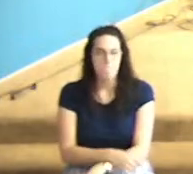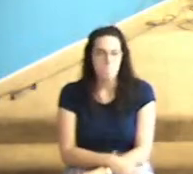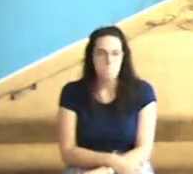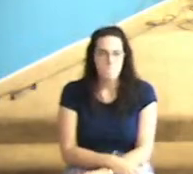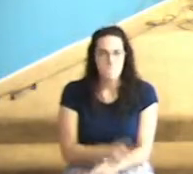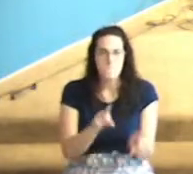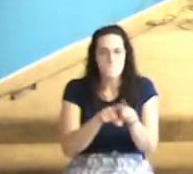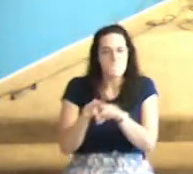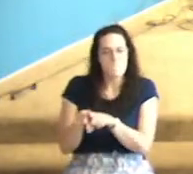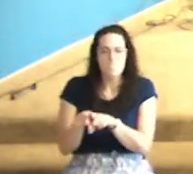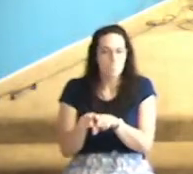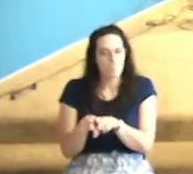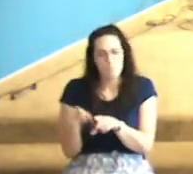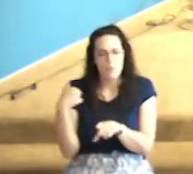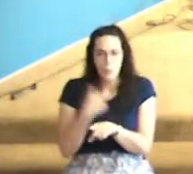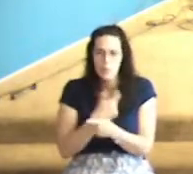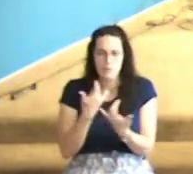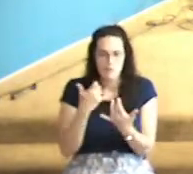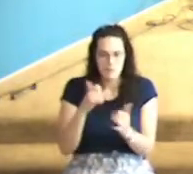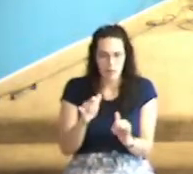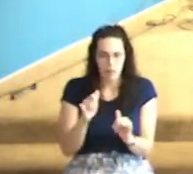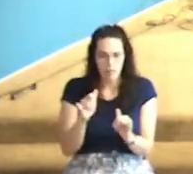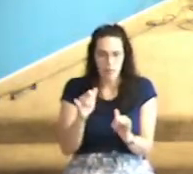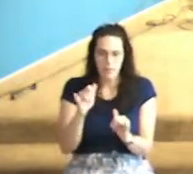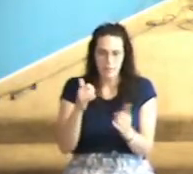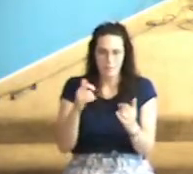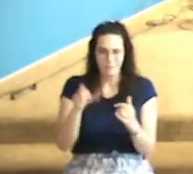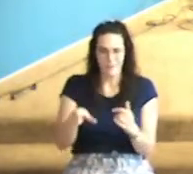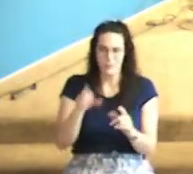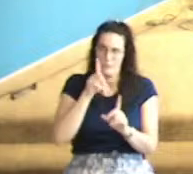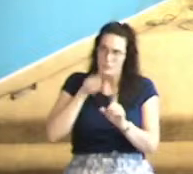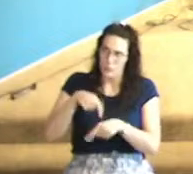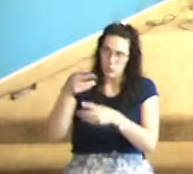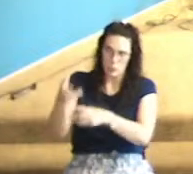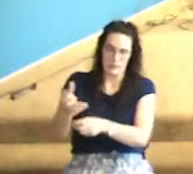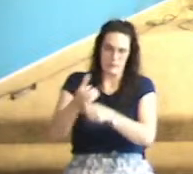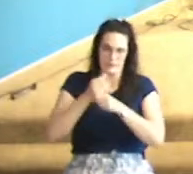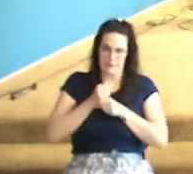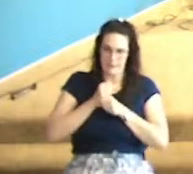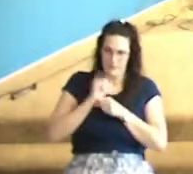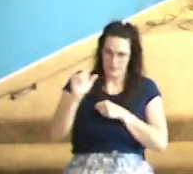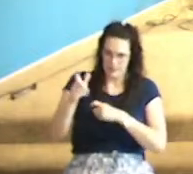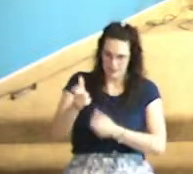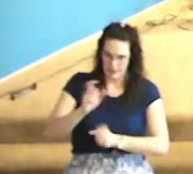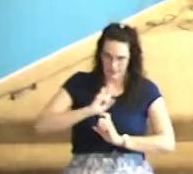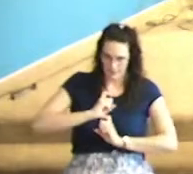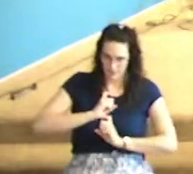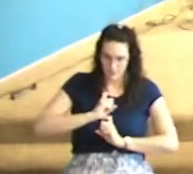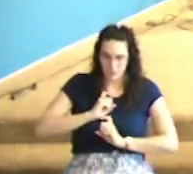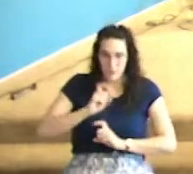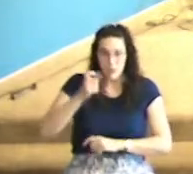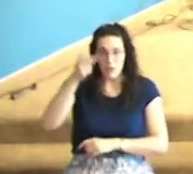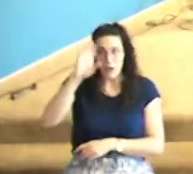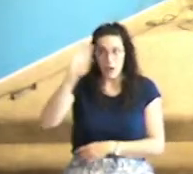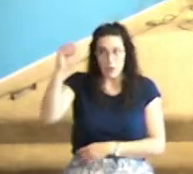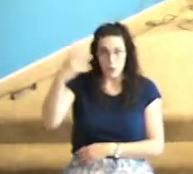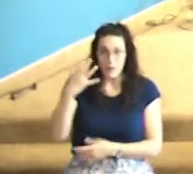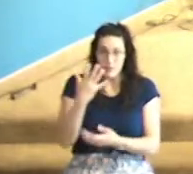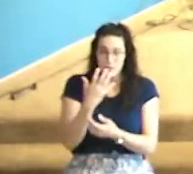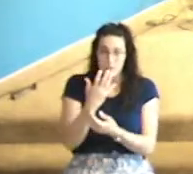But we still have a response to receive that gift. And while God's grace is